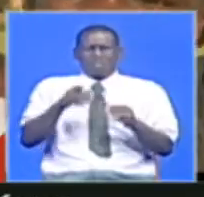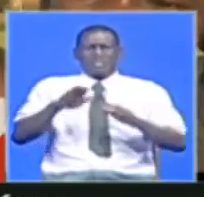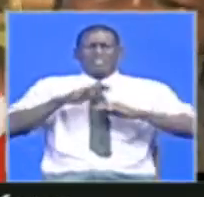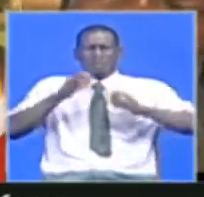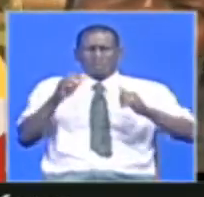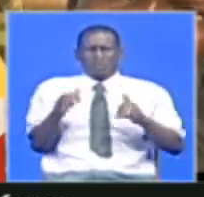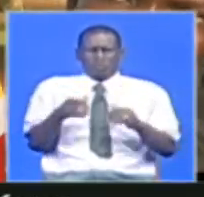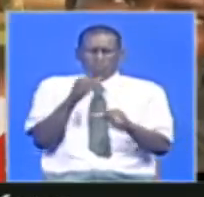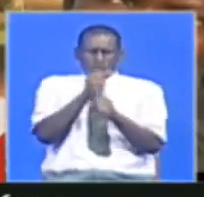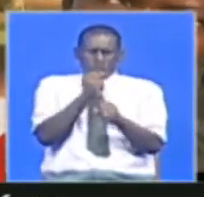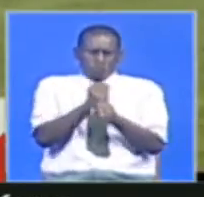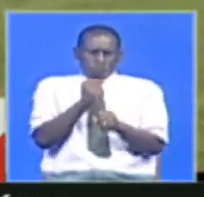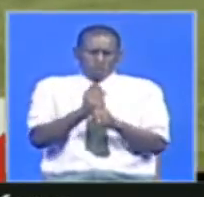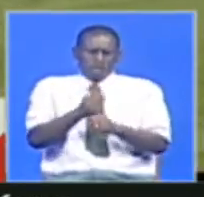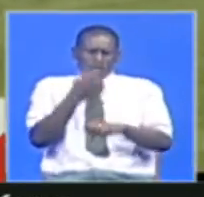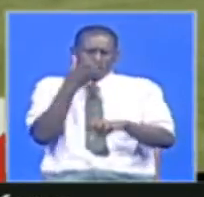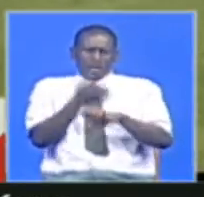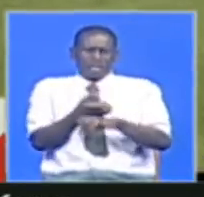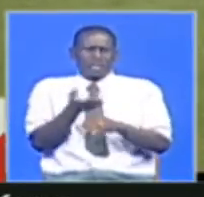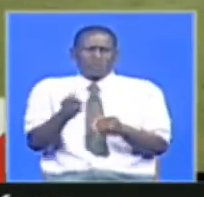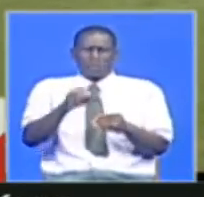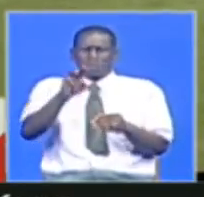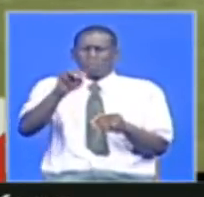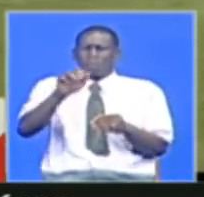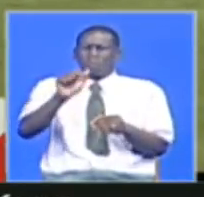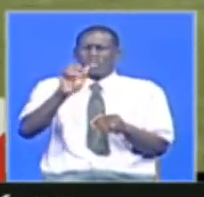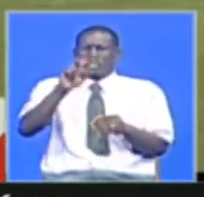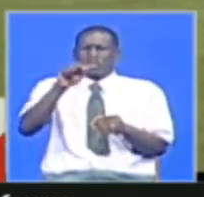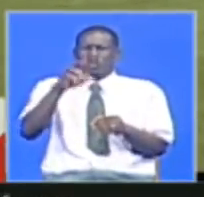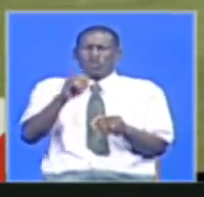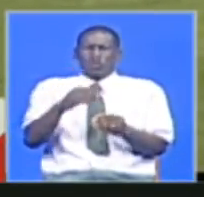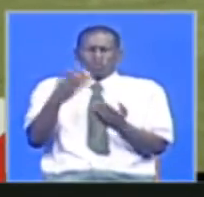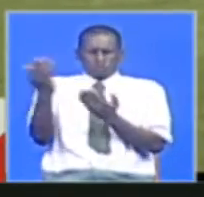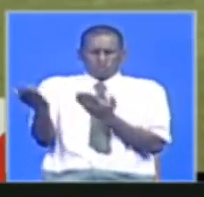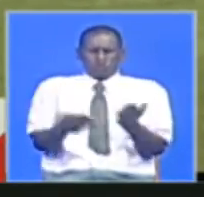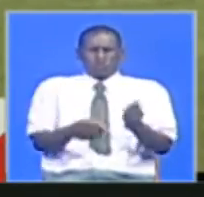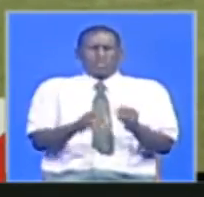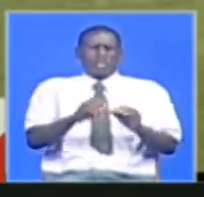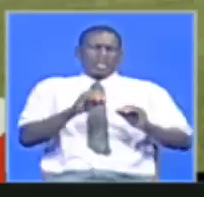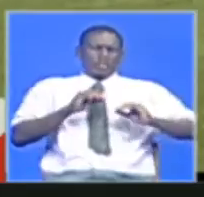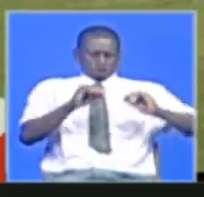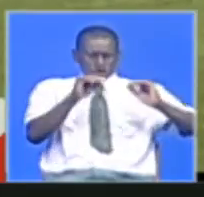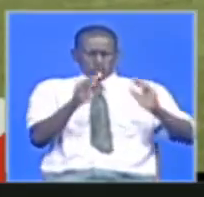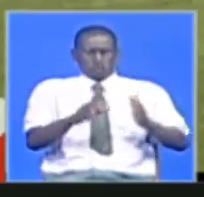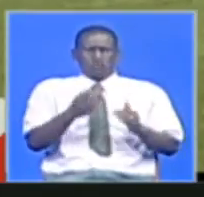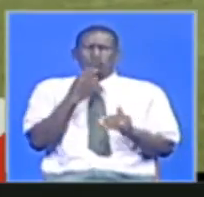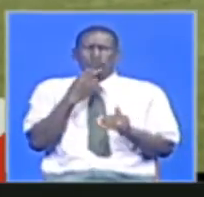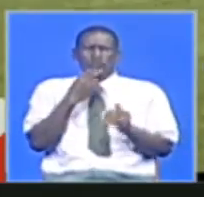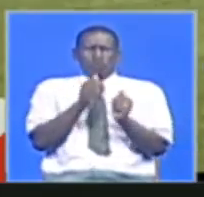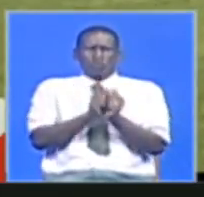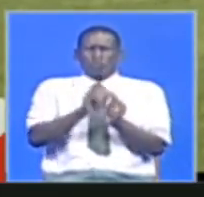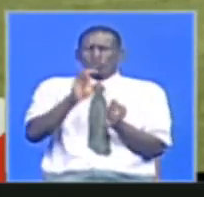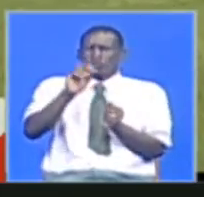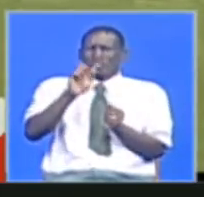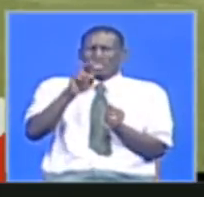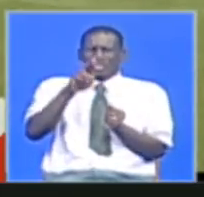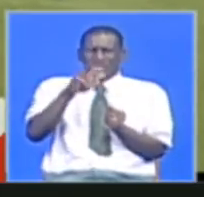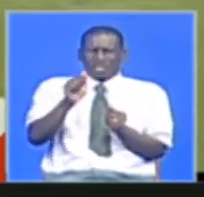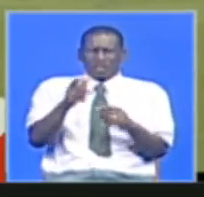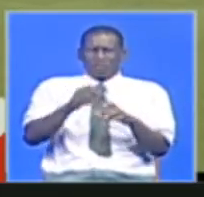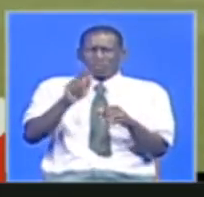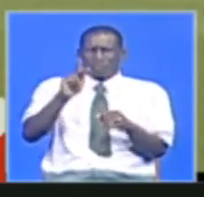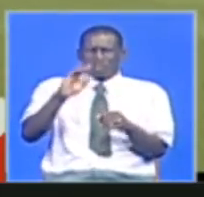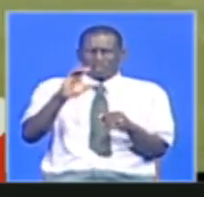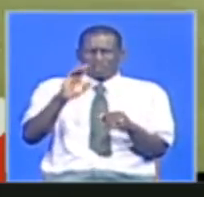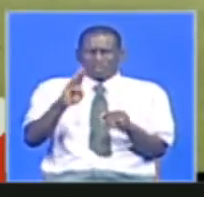are still working on and work hard. Matano was unveiled as the Brewers head coach on Tuesday, with Charles Okere signed from KCB as